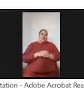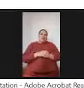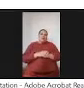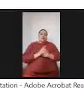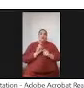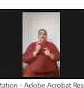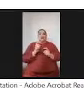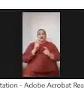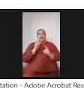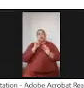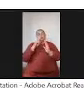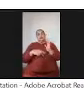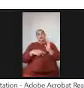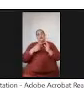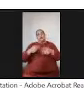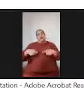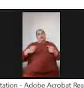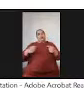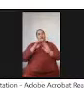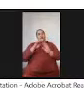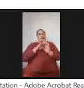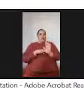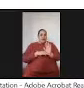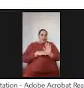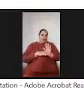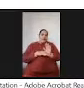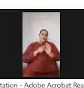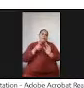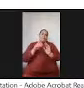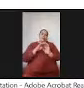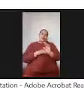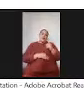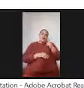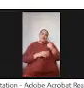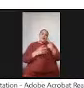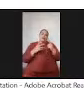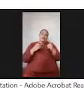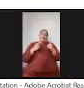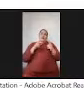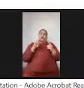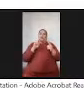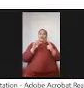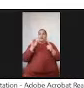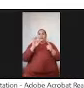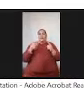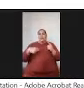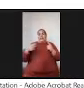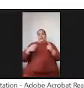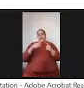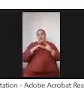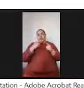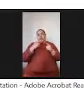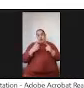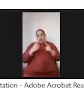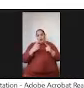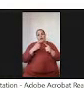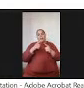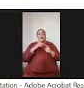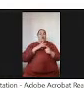through the expenditure per program. With regards to Program 1, we had about a 20% spend on Program 1, and that's mainly due